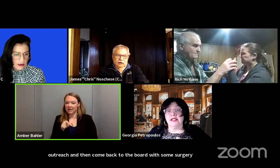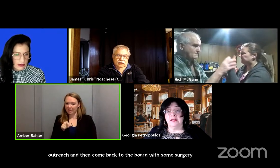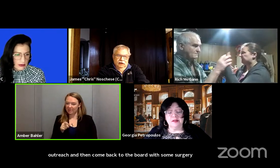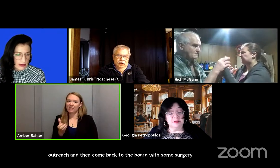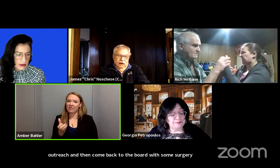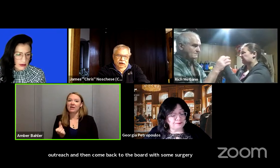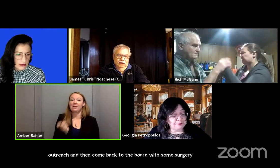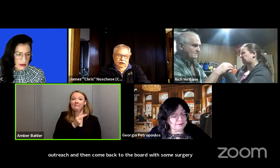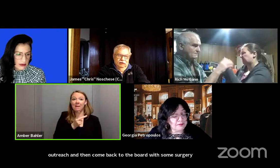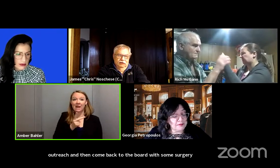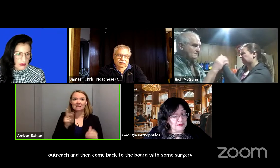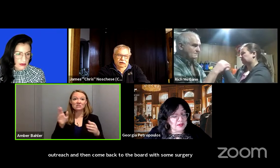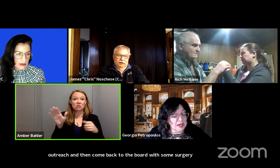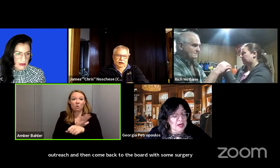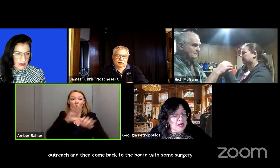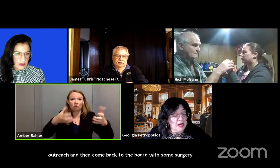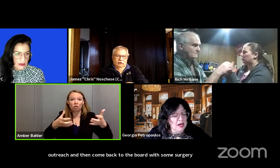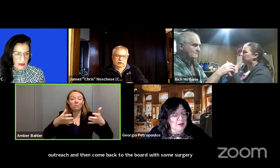suggestions and ideas.